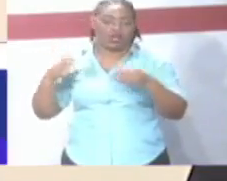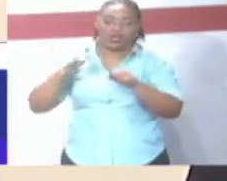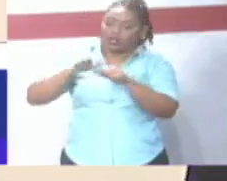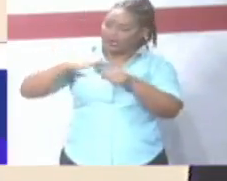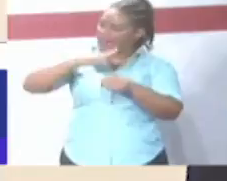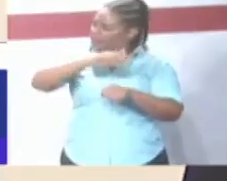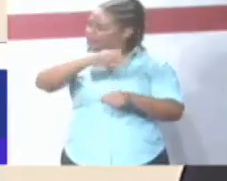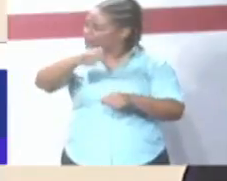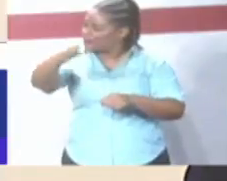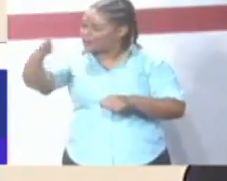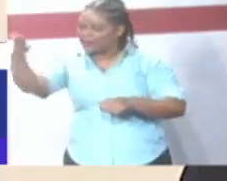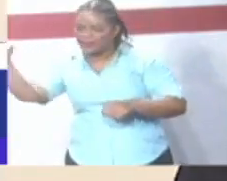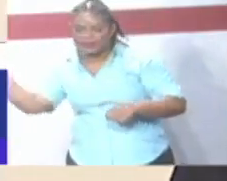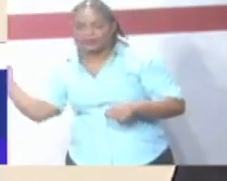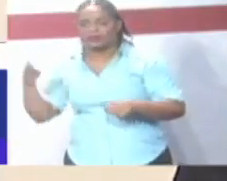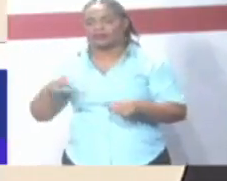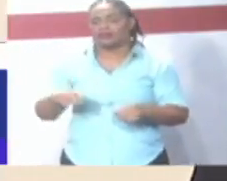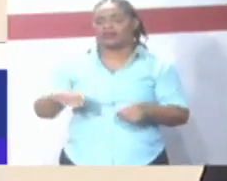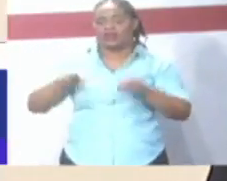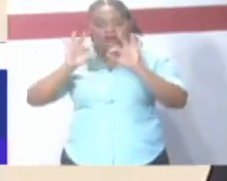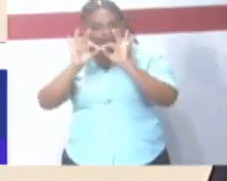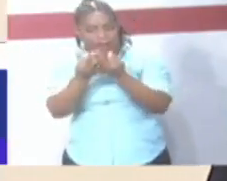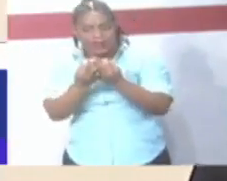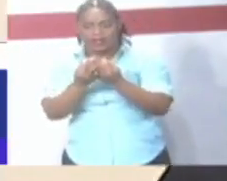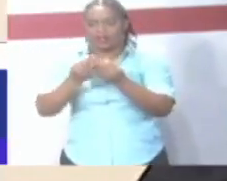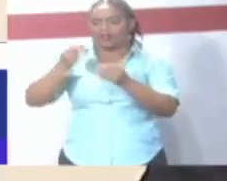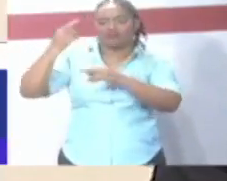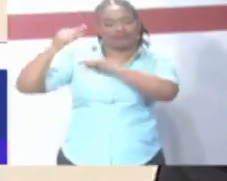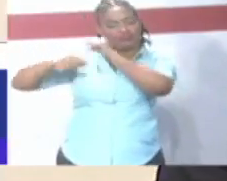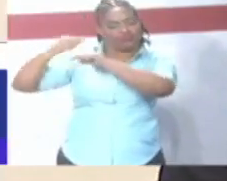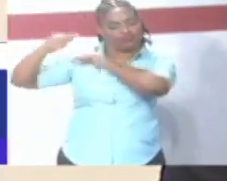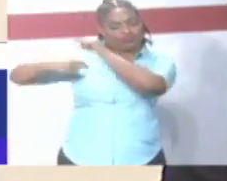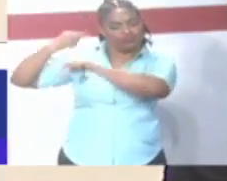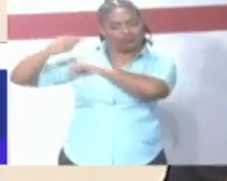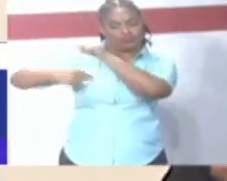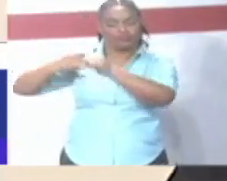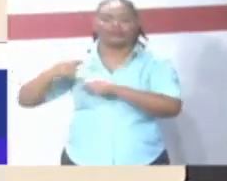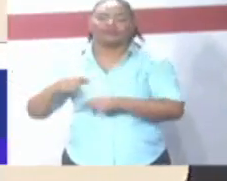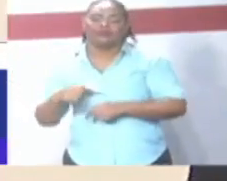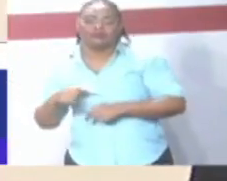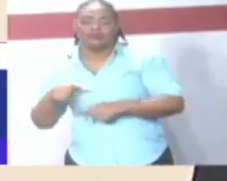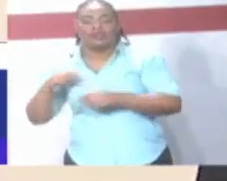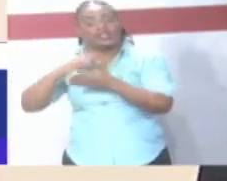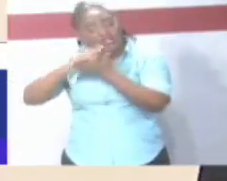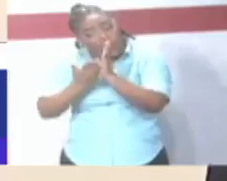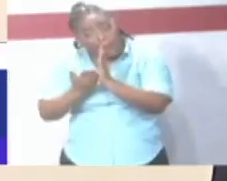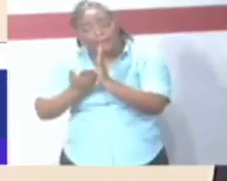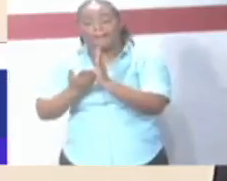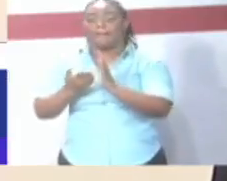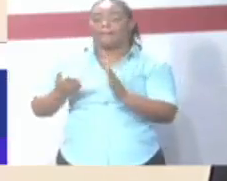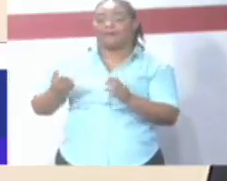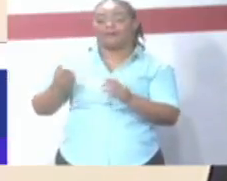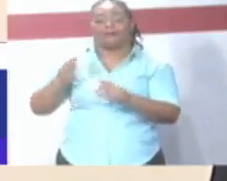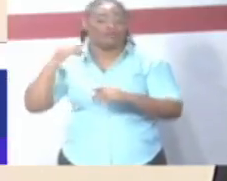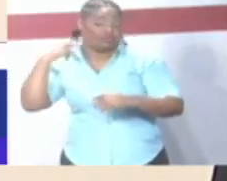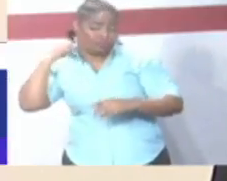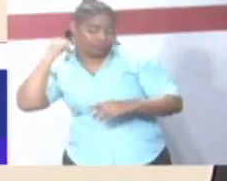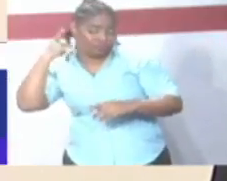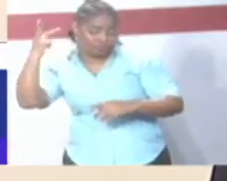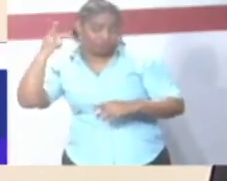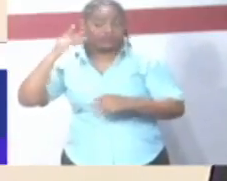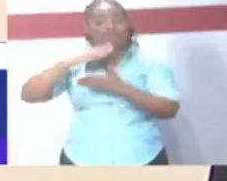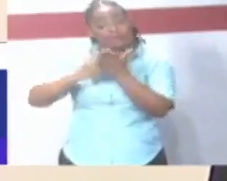Caribbean, especially in Trinidad. One side has hypertension, other side has diabetes, and put them together, we almost have the perfect